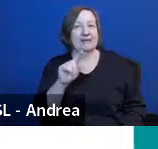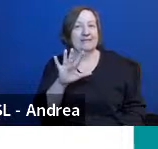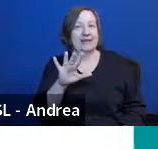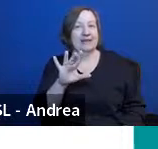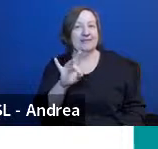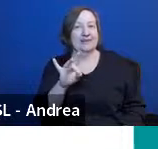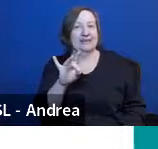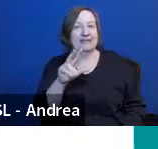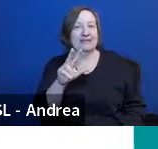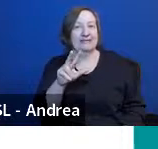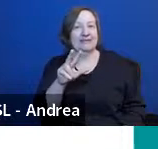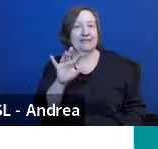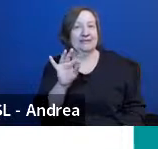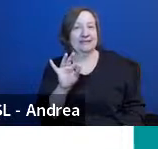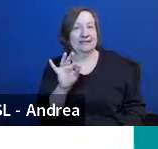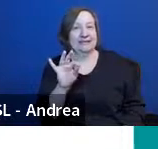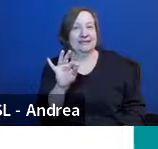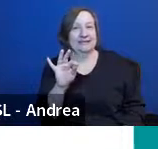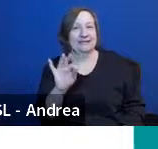360-931-5839.